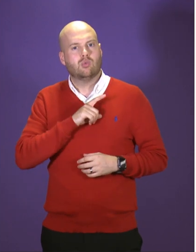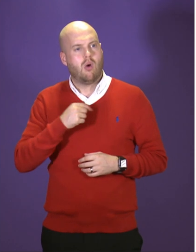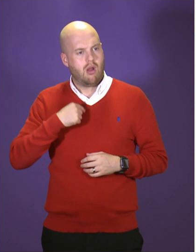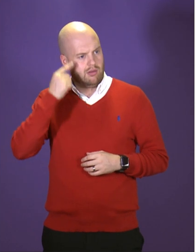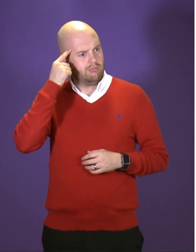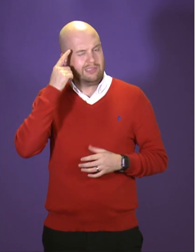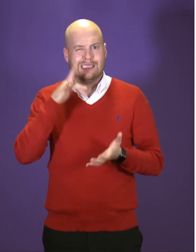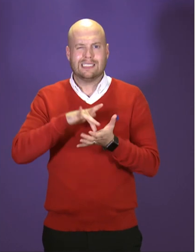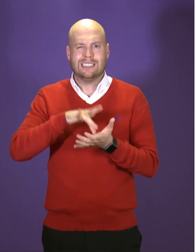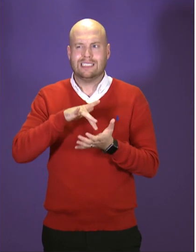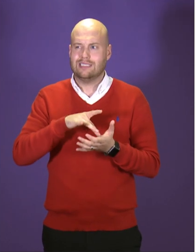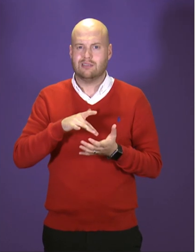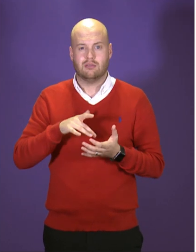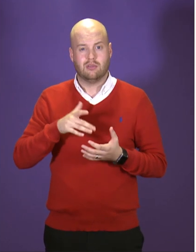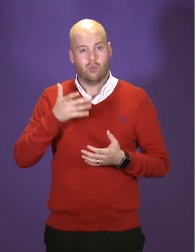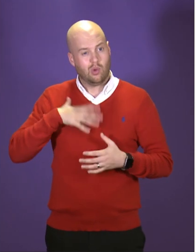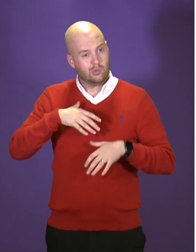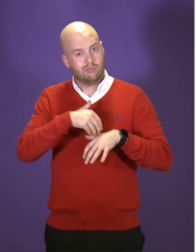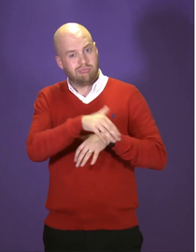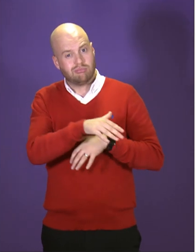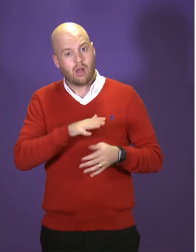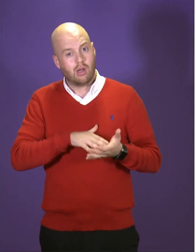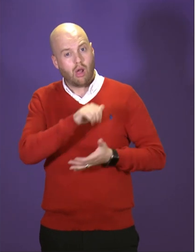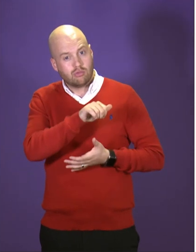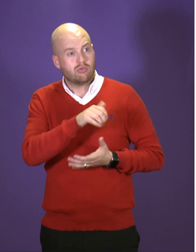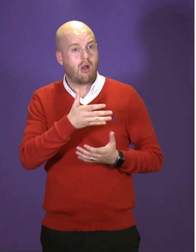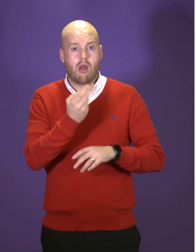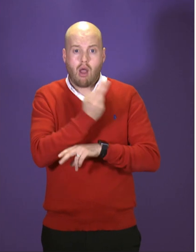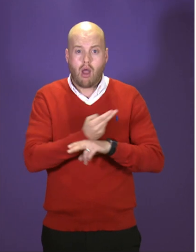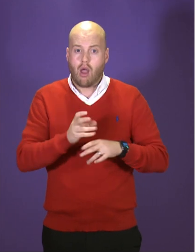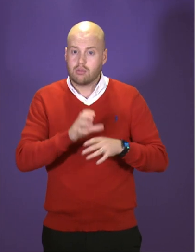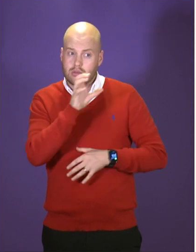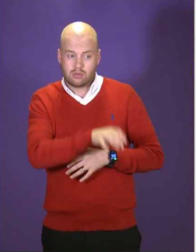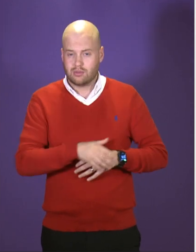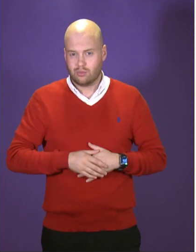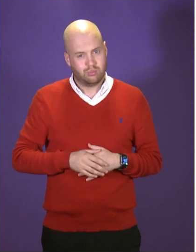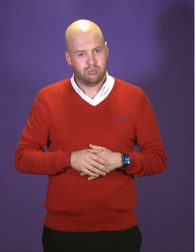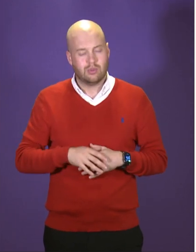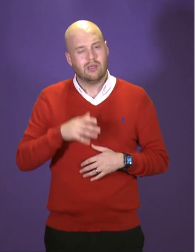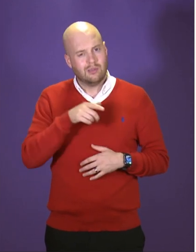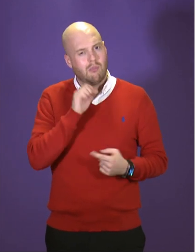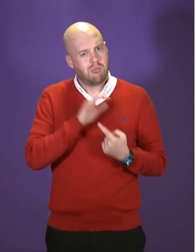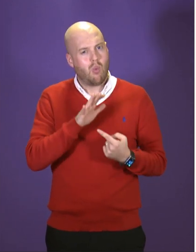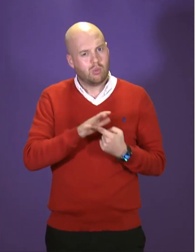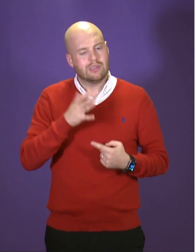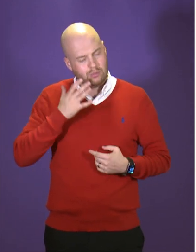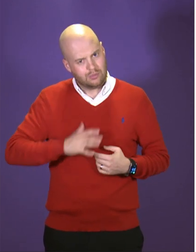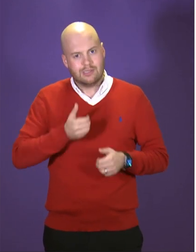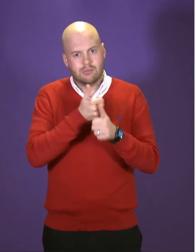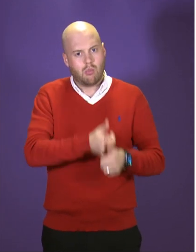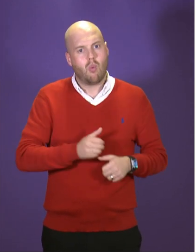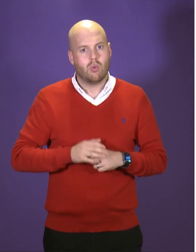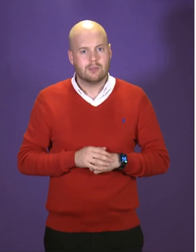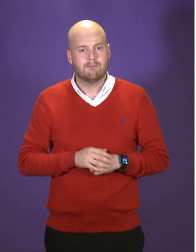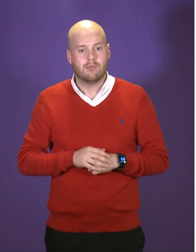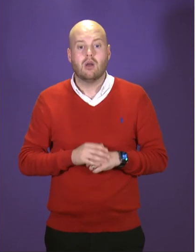in culture in all its diversity of forms. So this too was the case, I think, in what I called